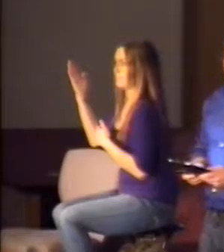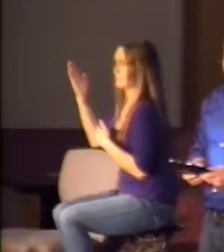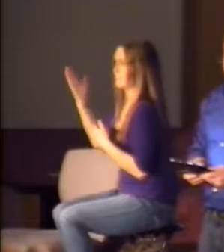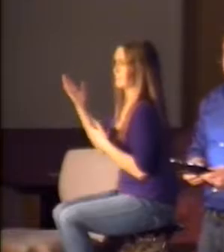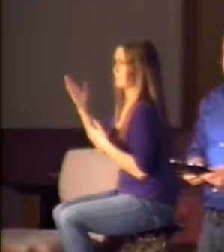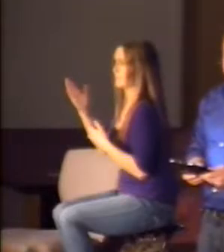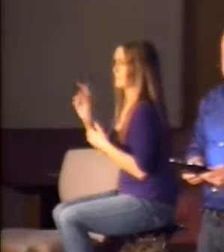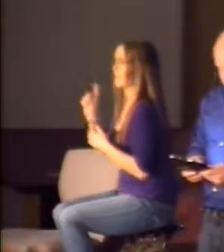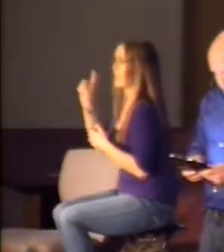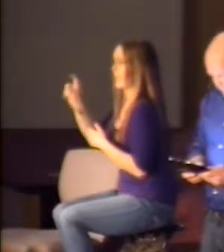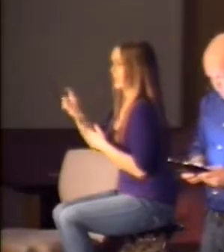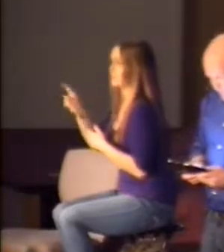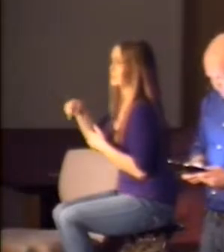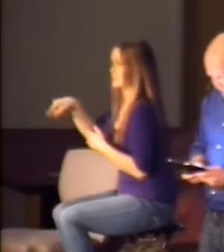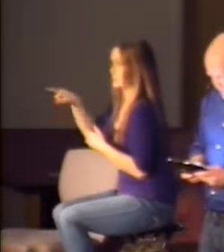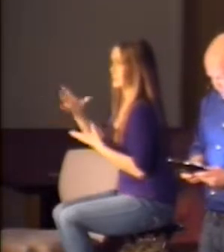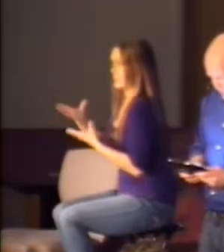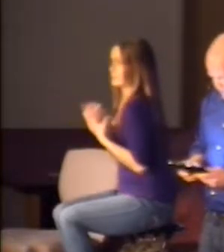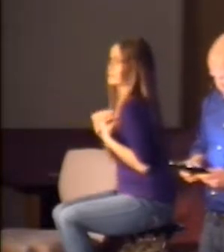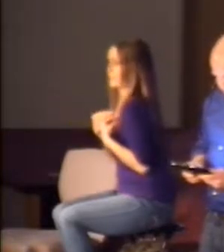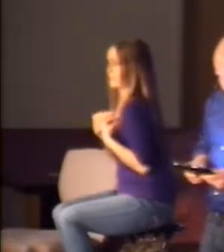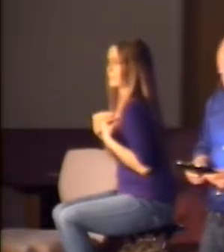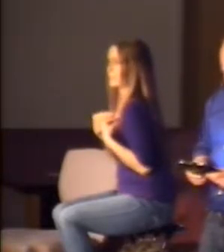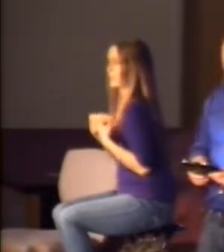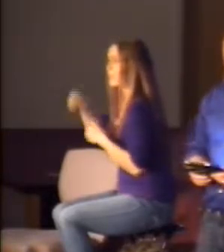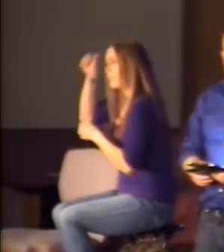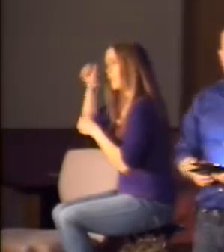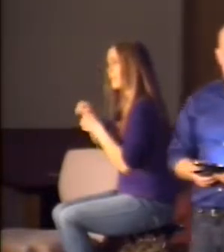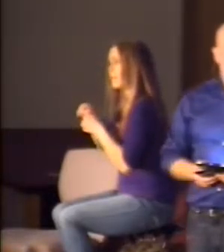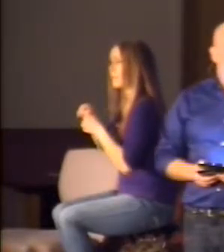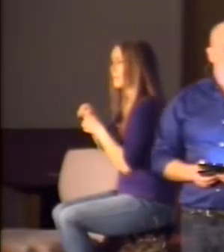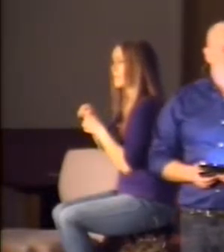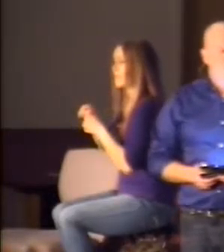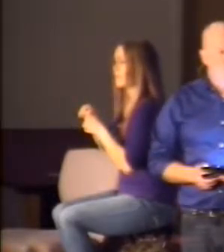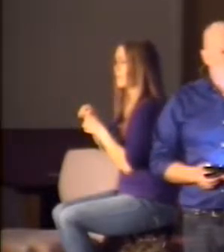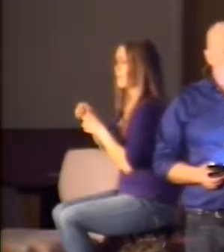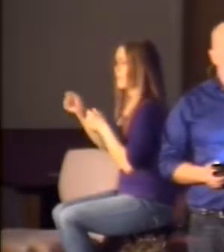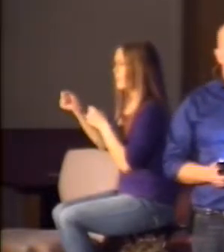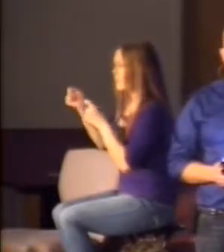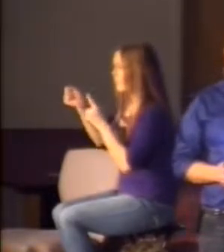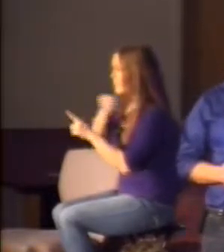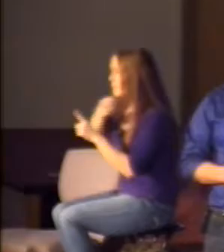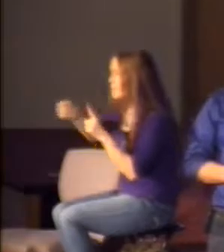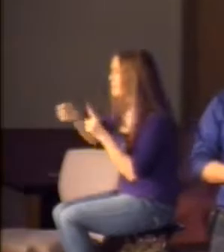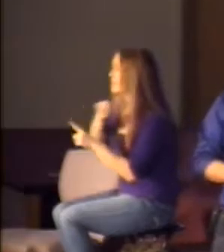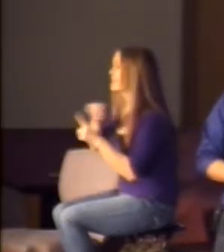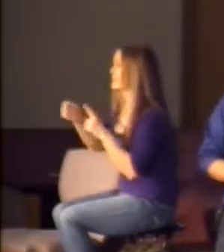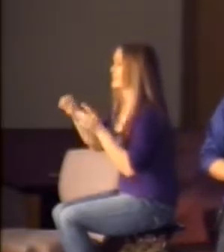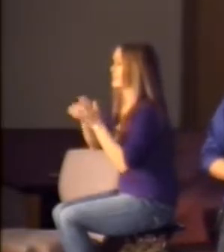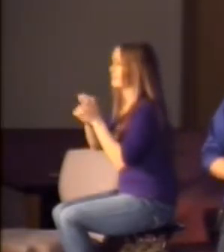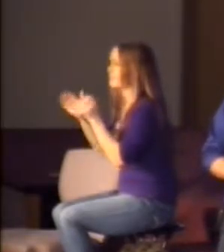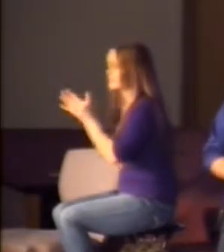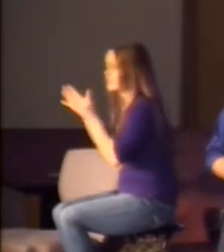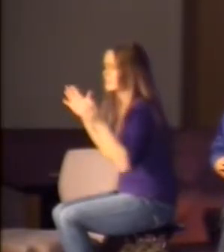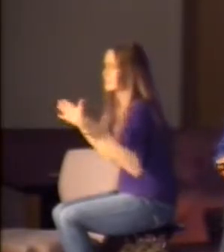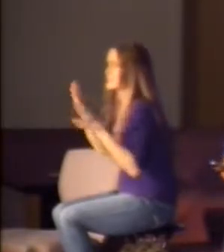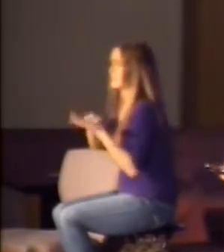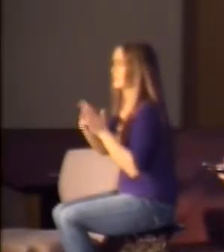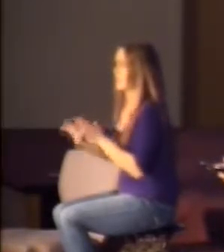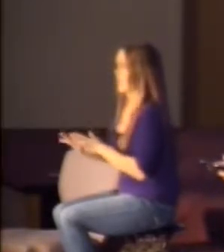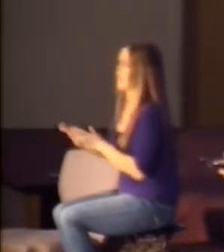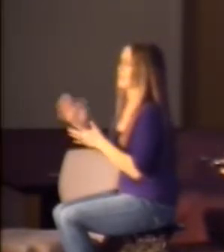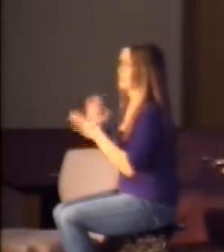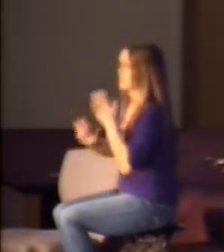of Christ. Remember the torturous beating and the excruciating crucifixion and death. But then